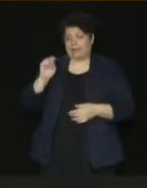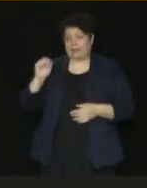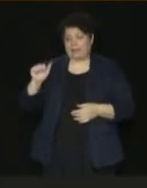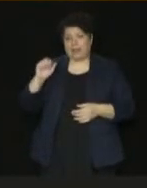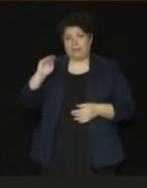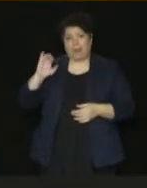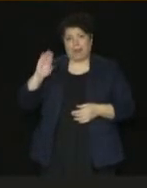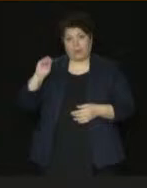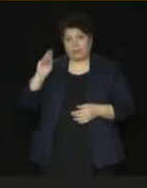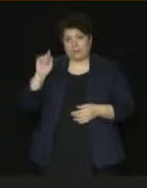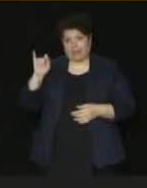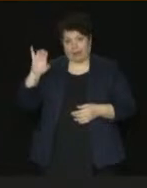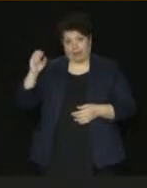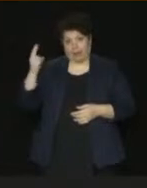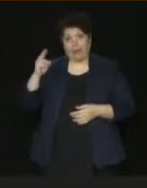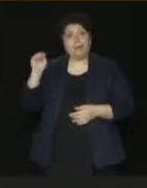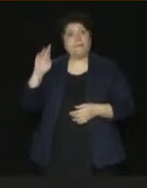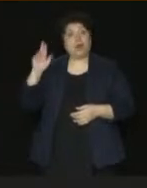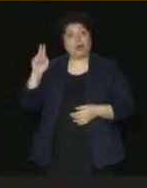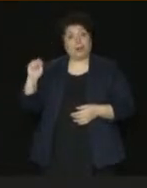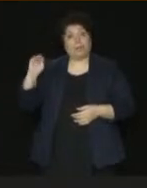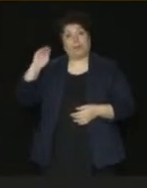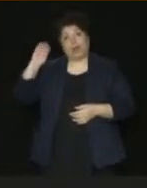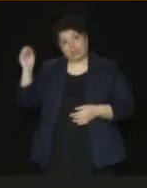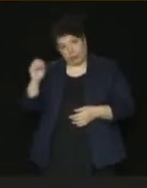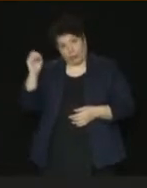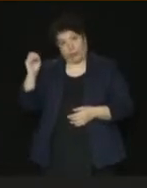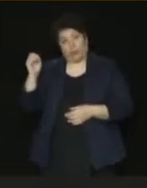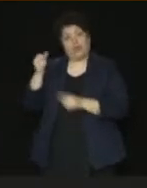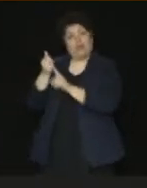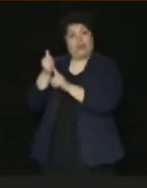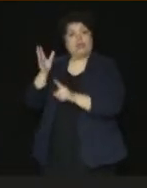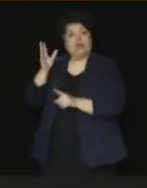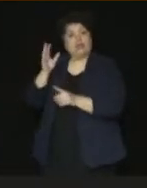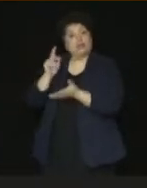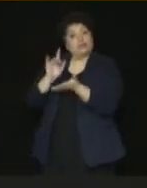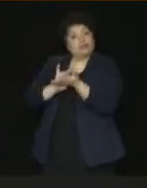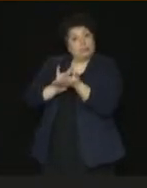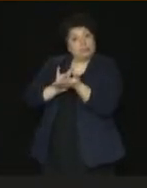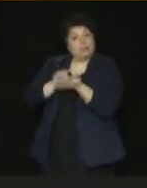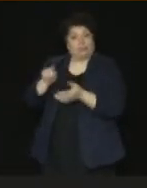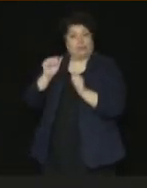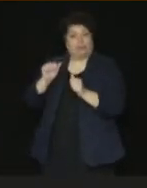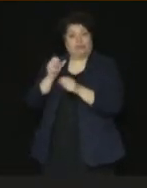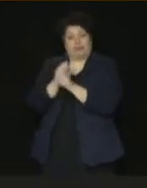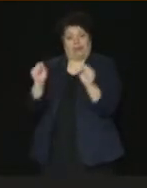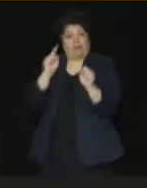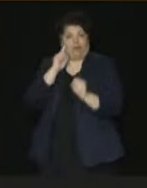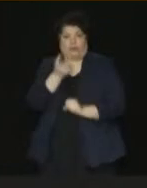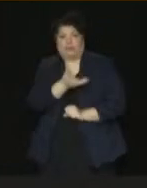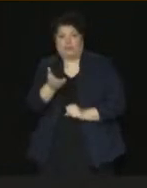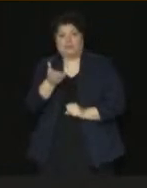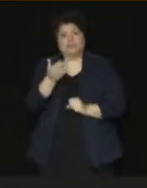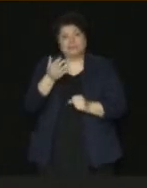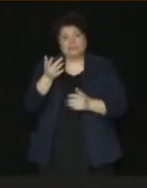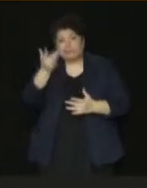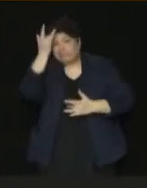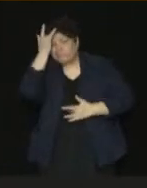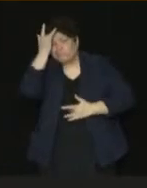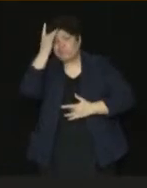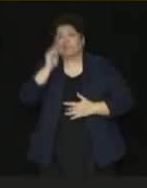in Markham in Ontario. This treatment could save the lives of those who are most seriously infected